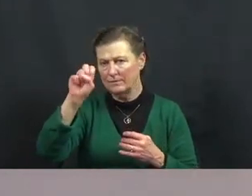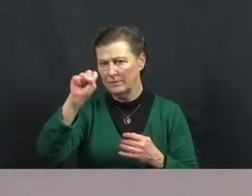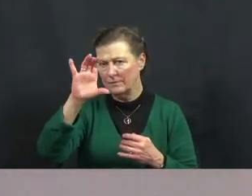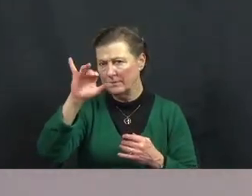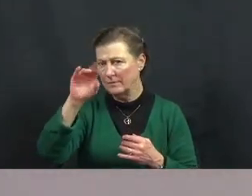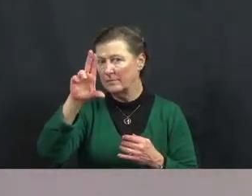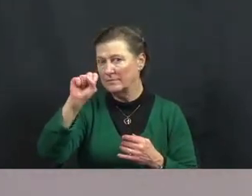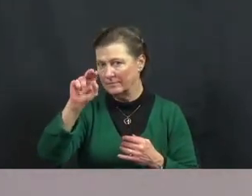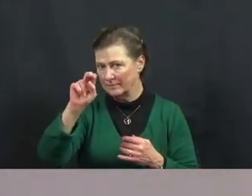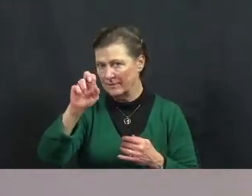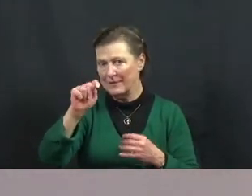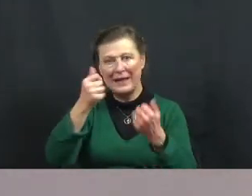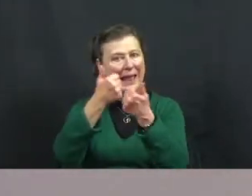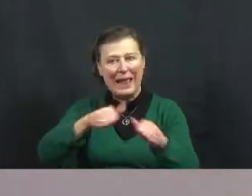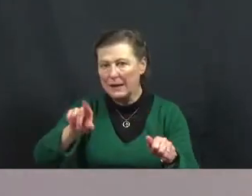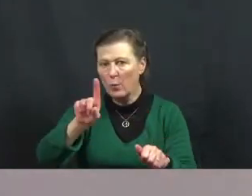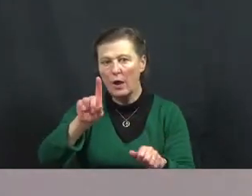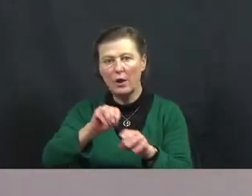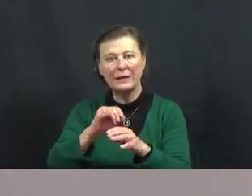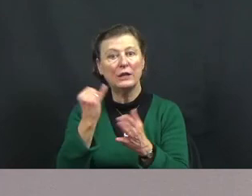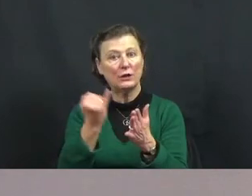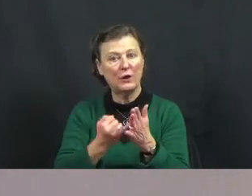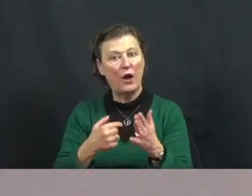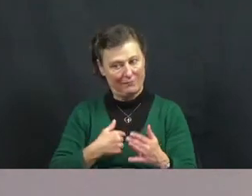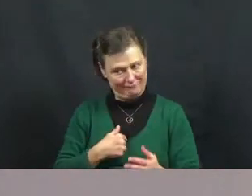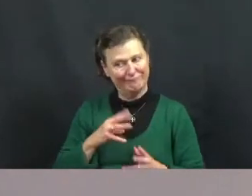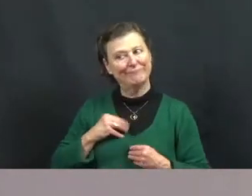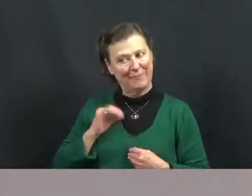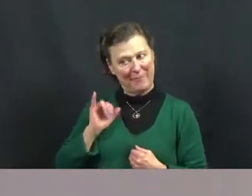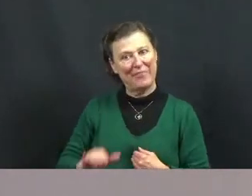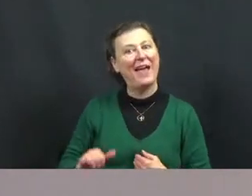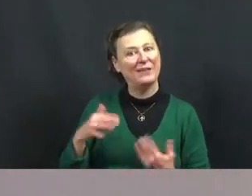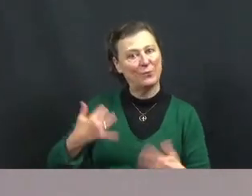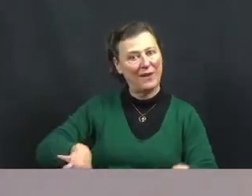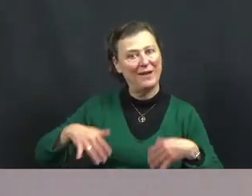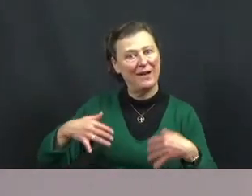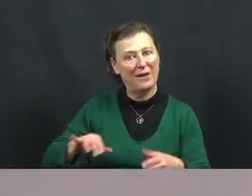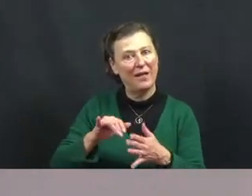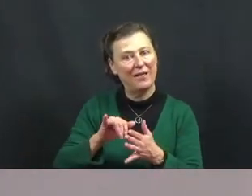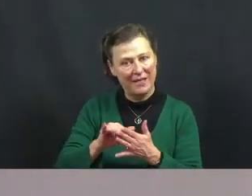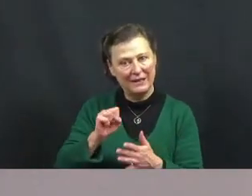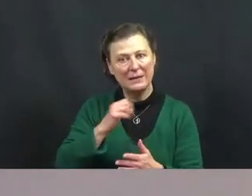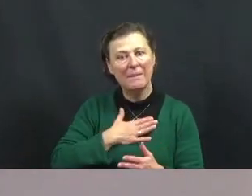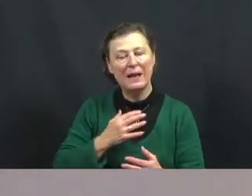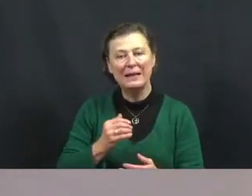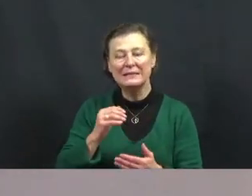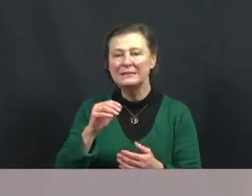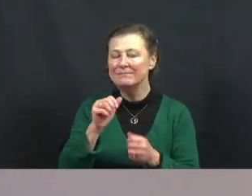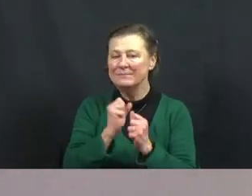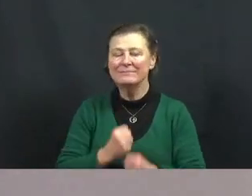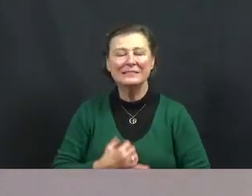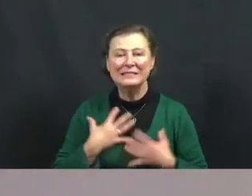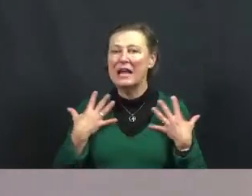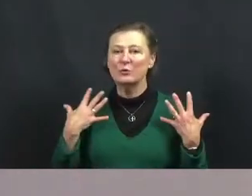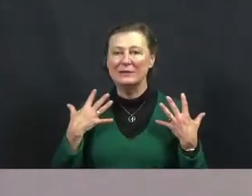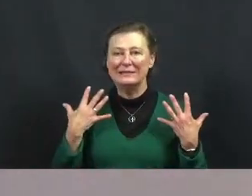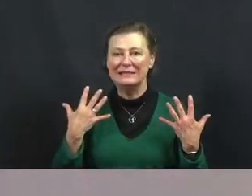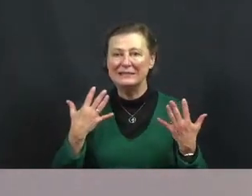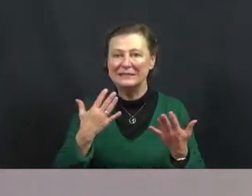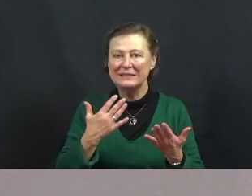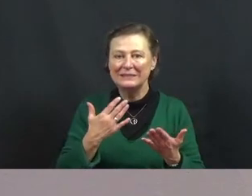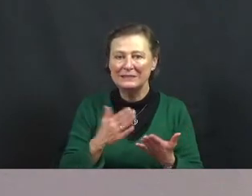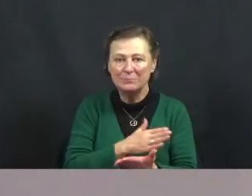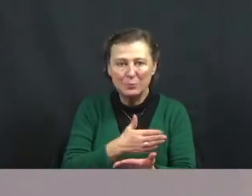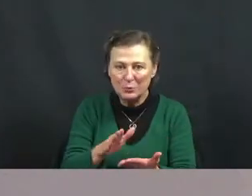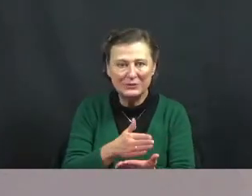don't take issue with that at all. This music is my sacred text. And I can't even